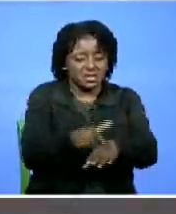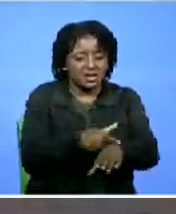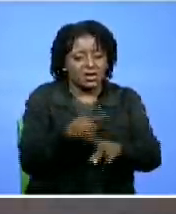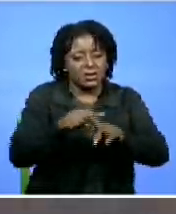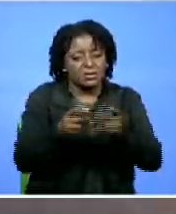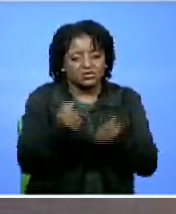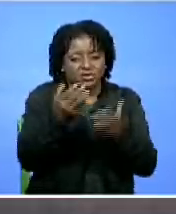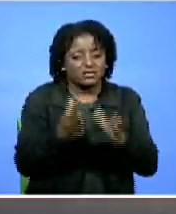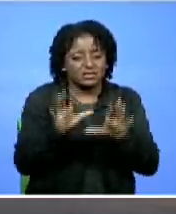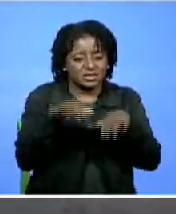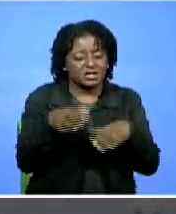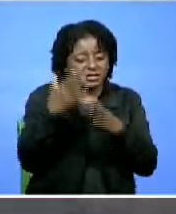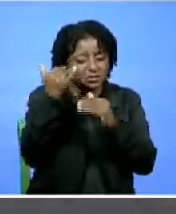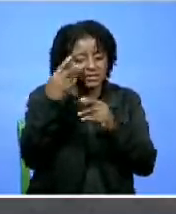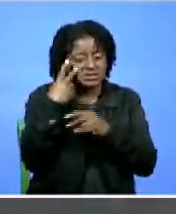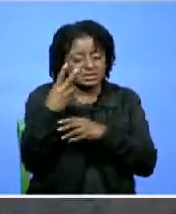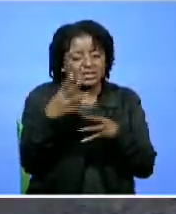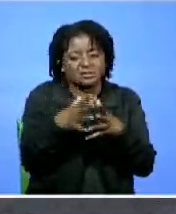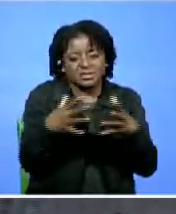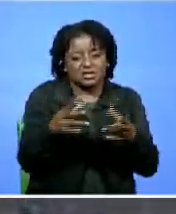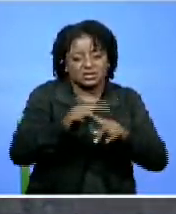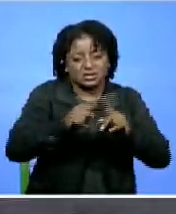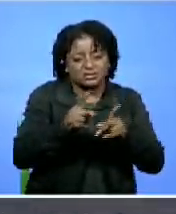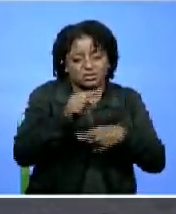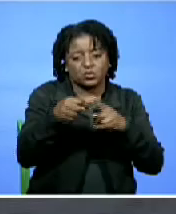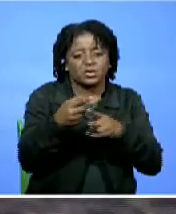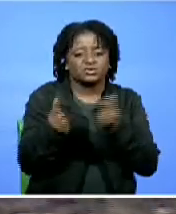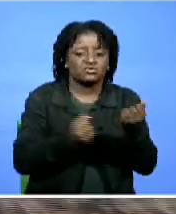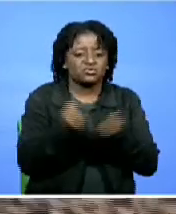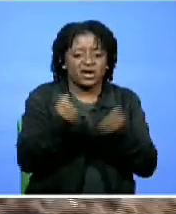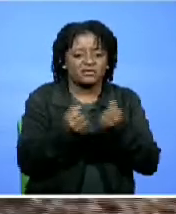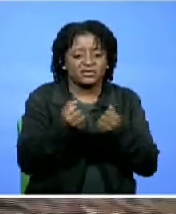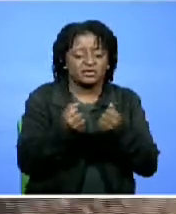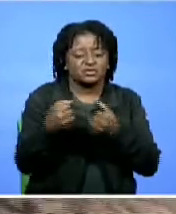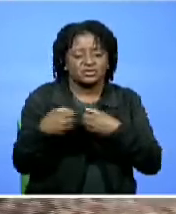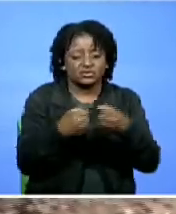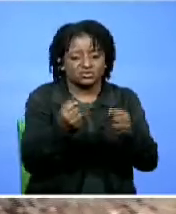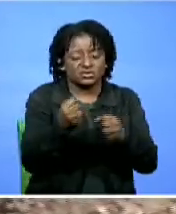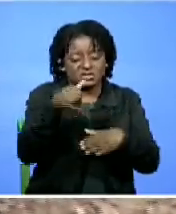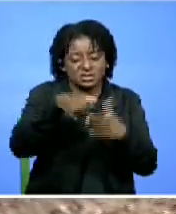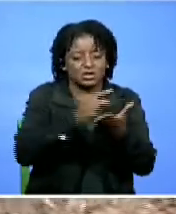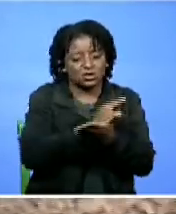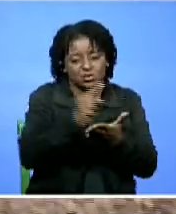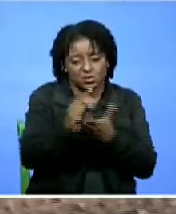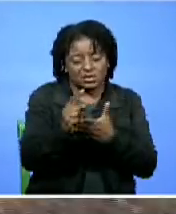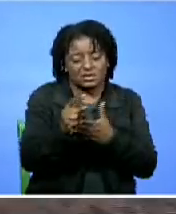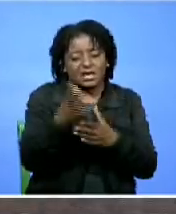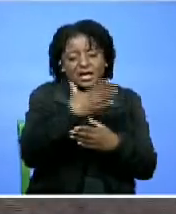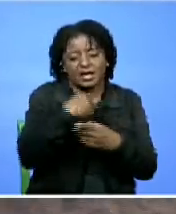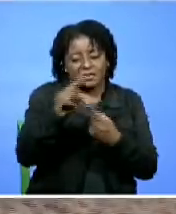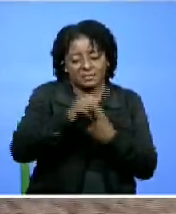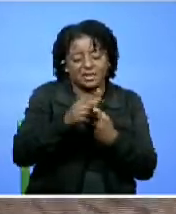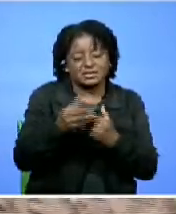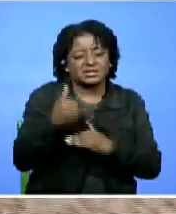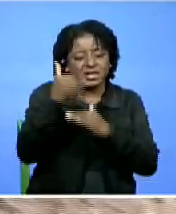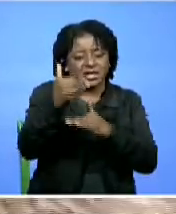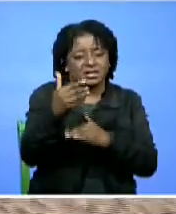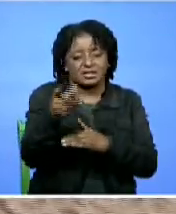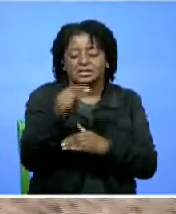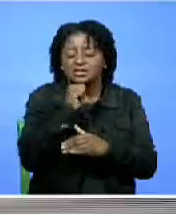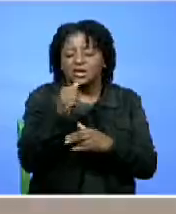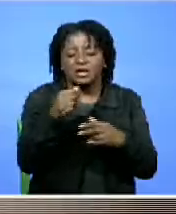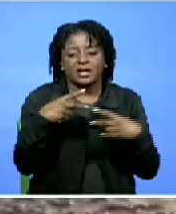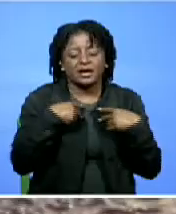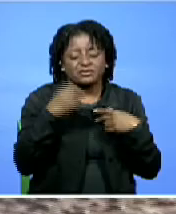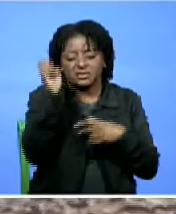see a major difference when driving the streets of the capital and across this country in the weeks and months ahead. And while he could not give an